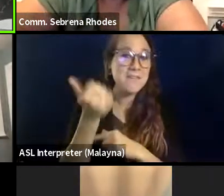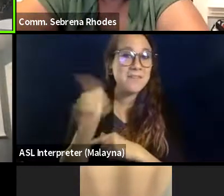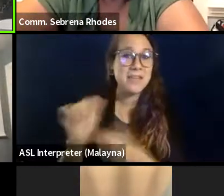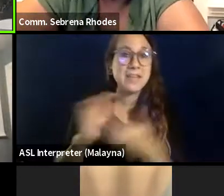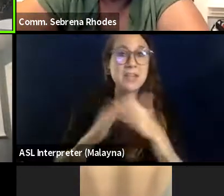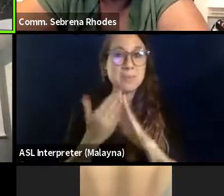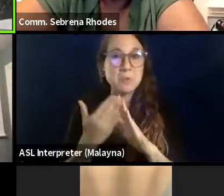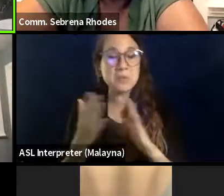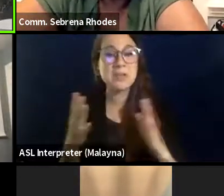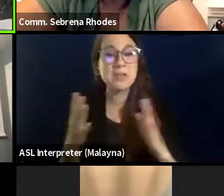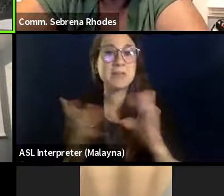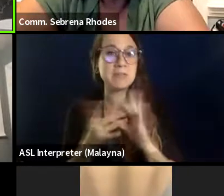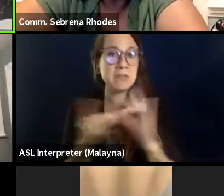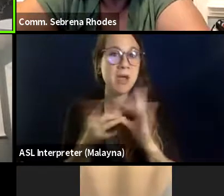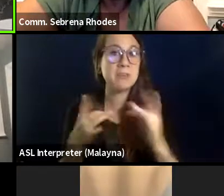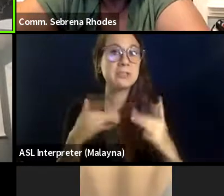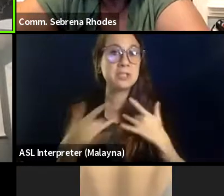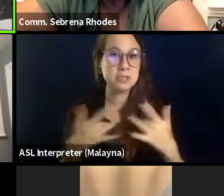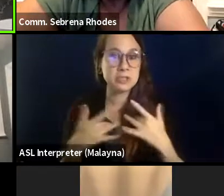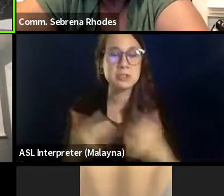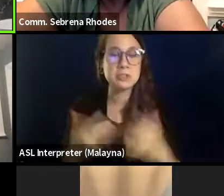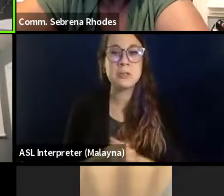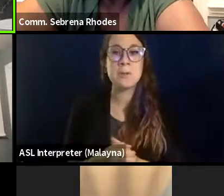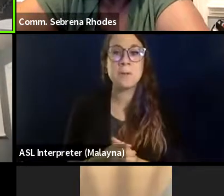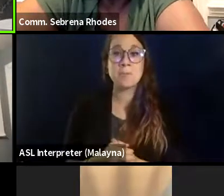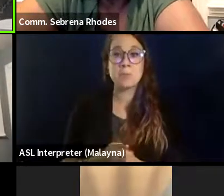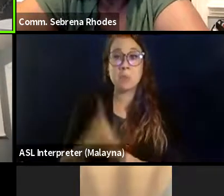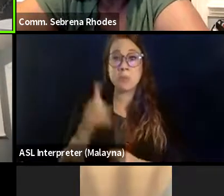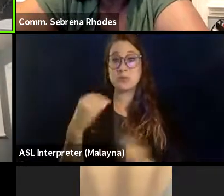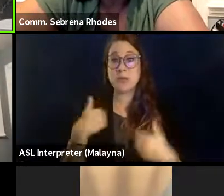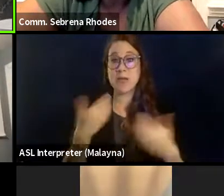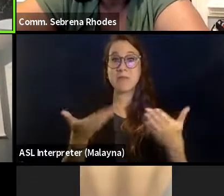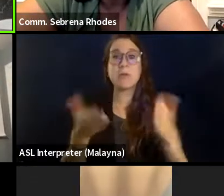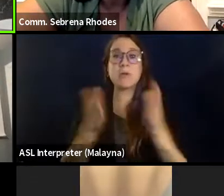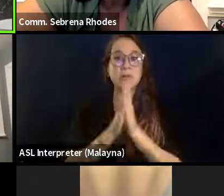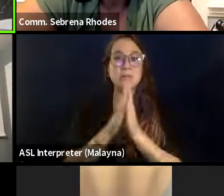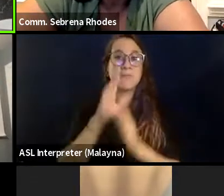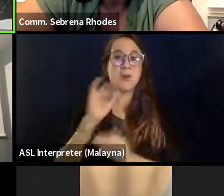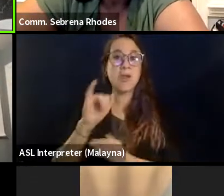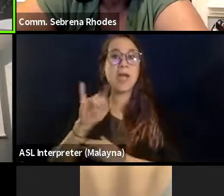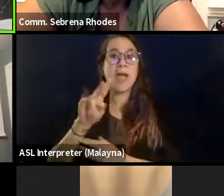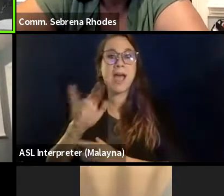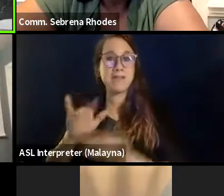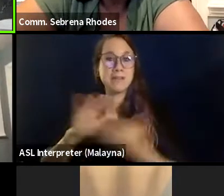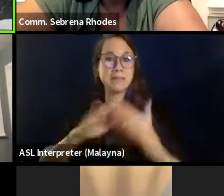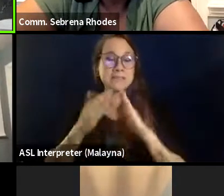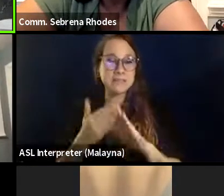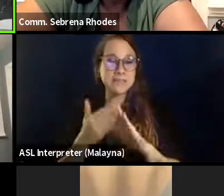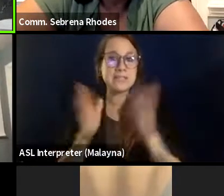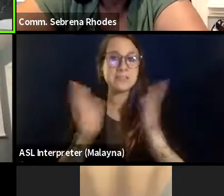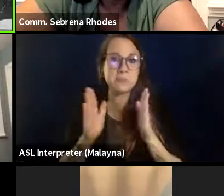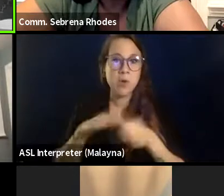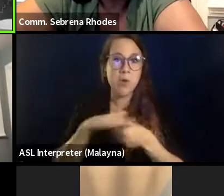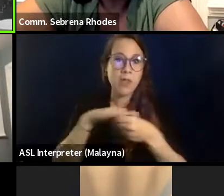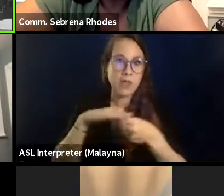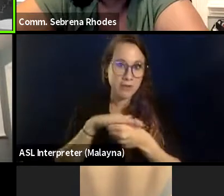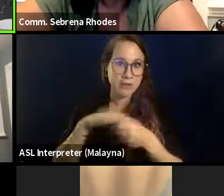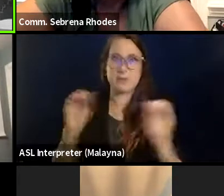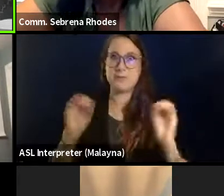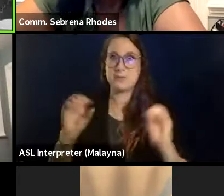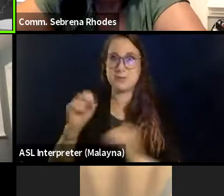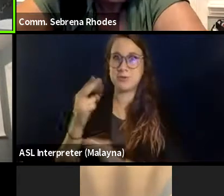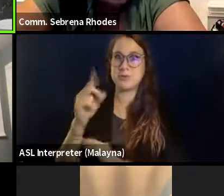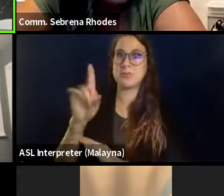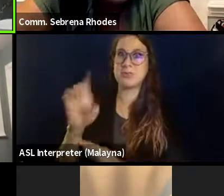or concerns. So we do have that request for an Ivy City small area plan. No shade to Ivy City that